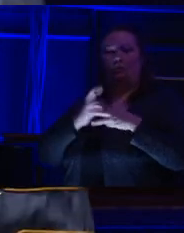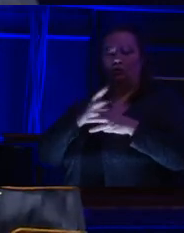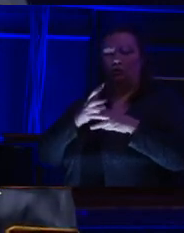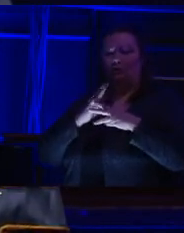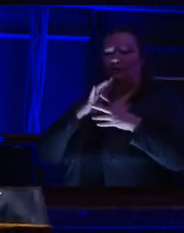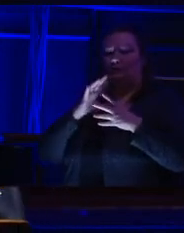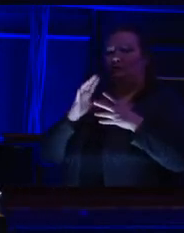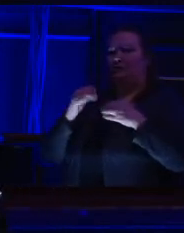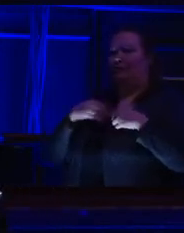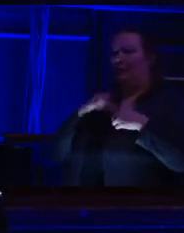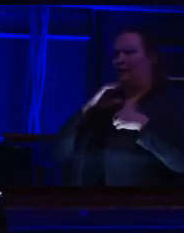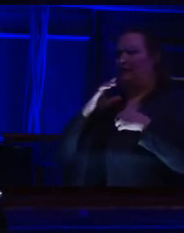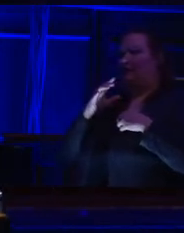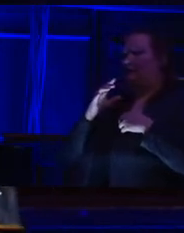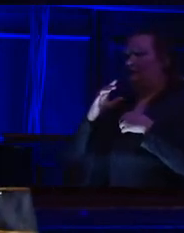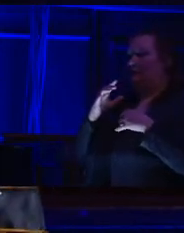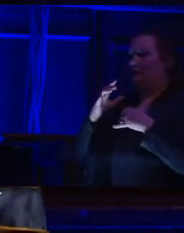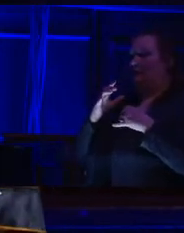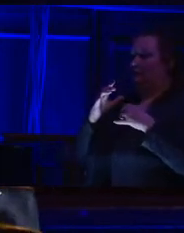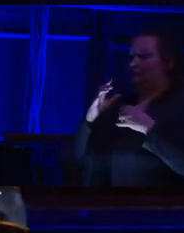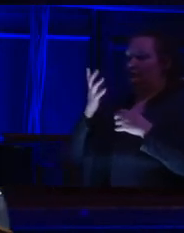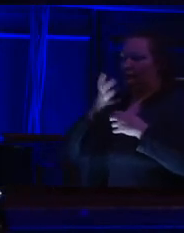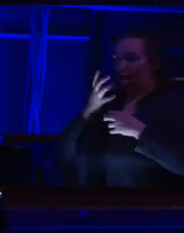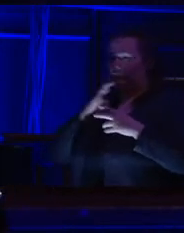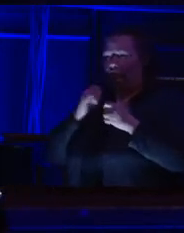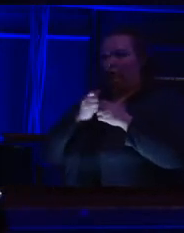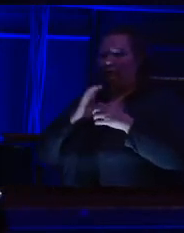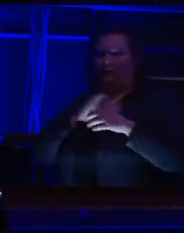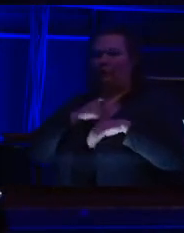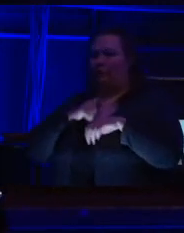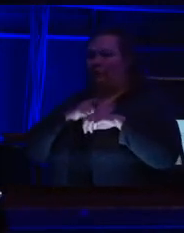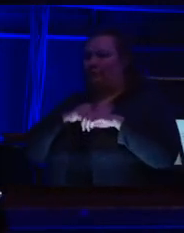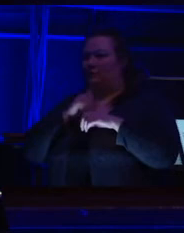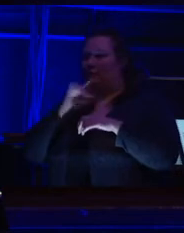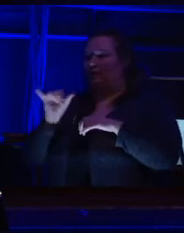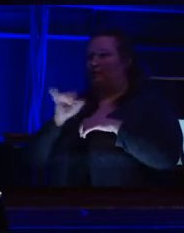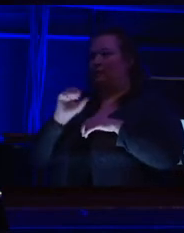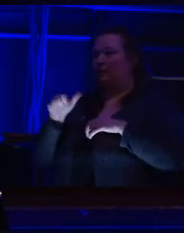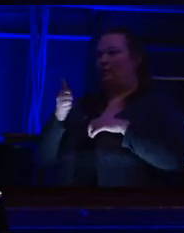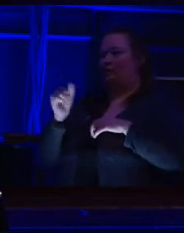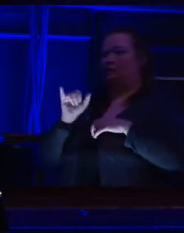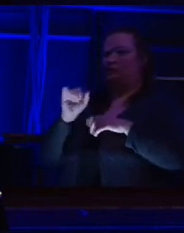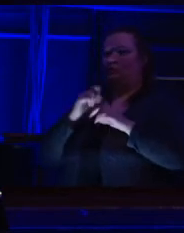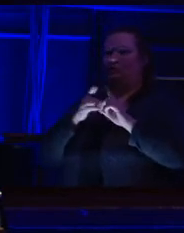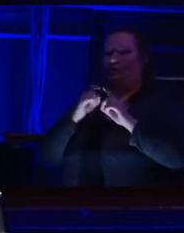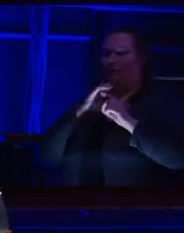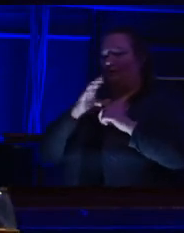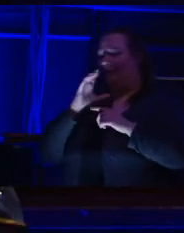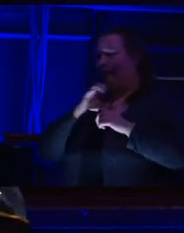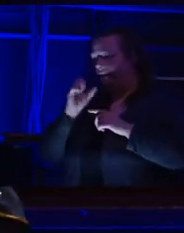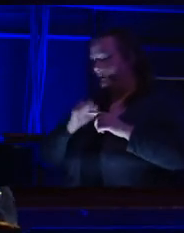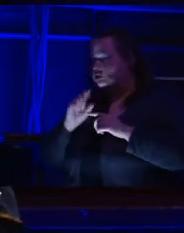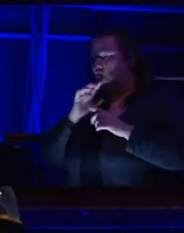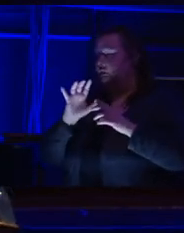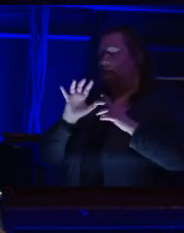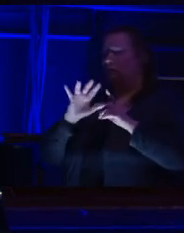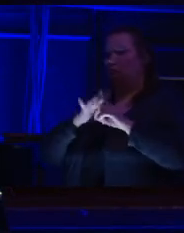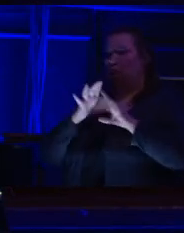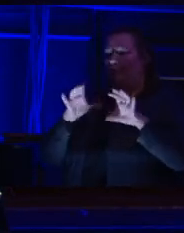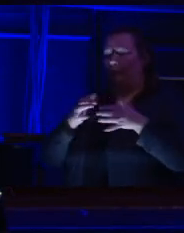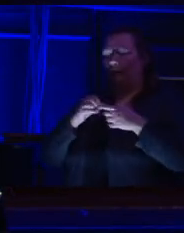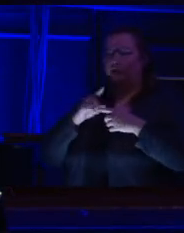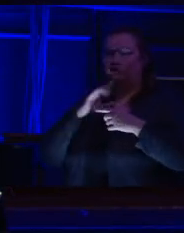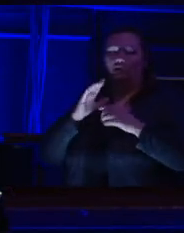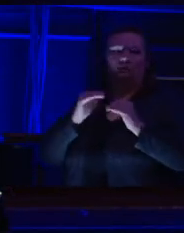the fiery challenge of our time, as well as others ranging from aging populations to the ongoing rise